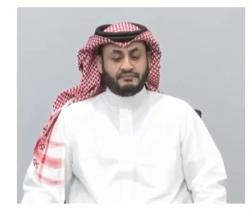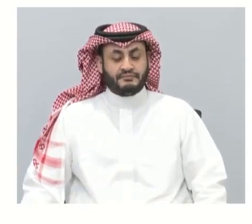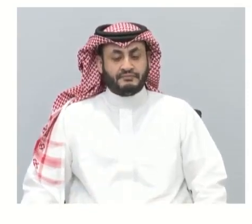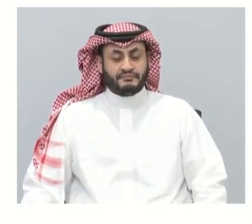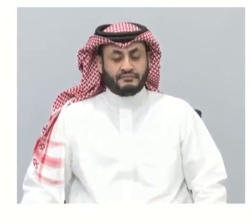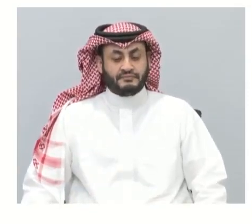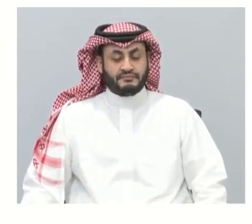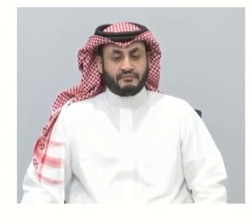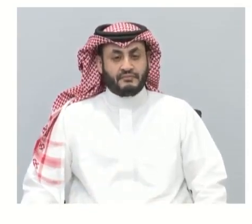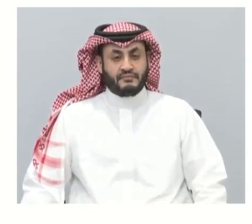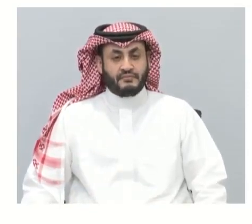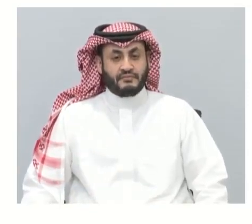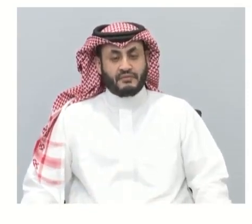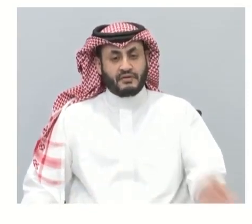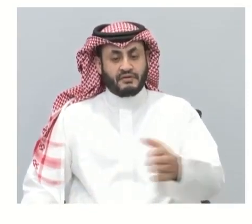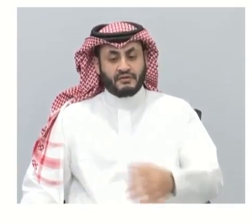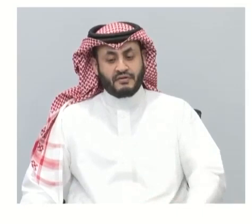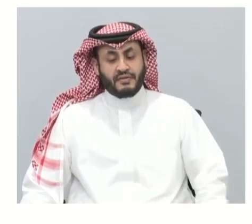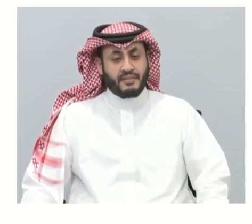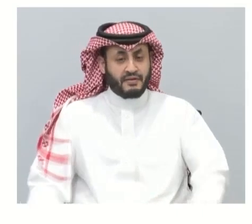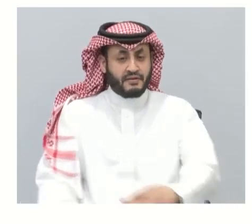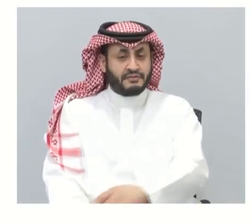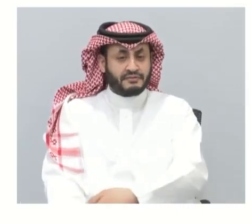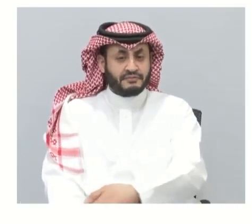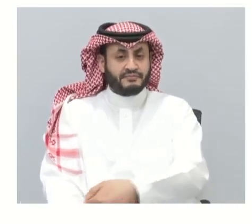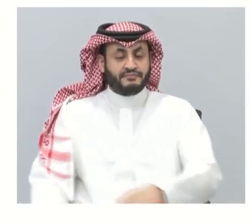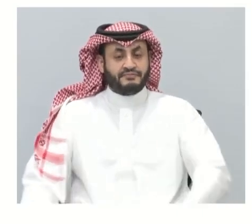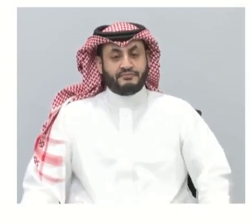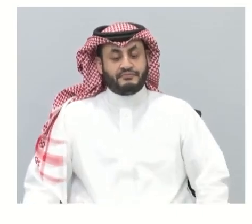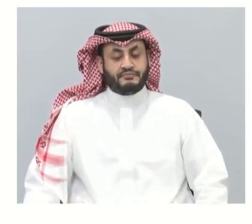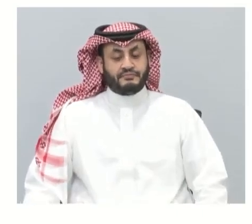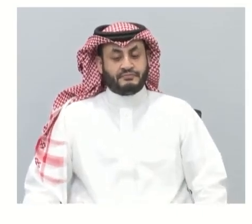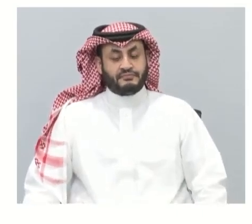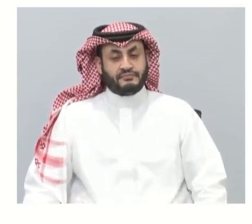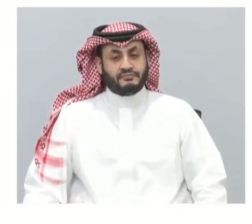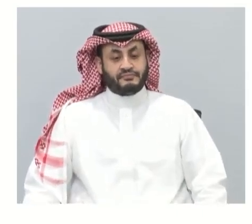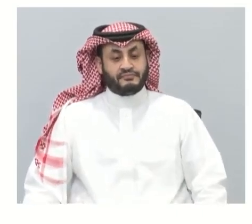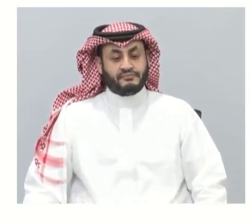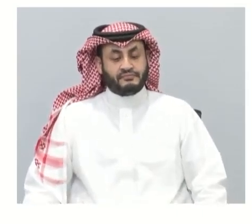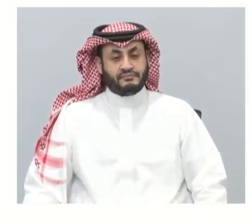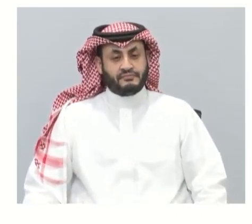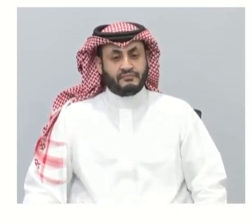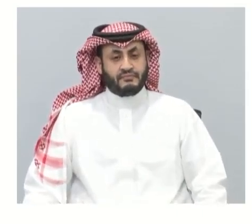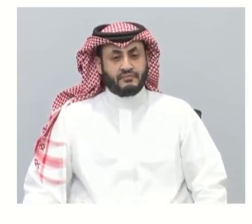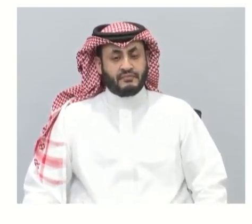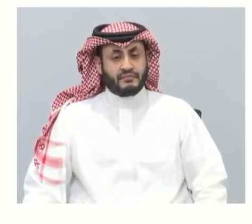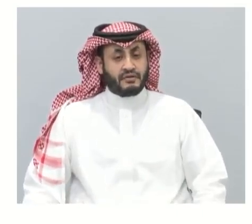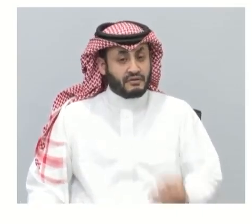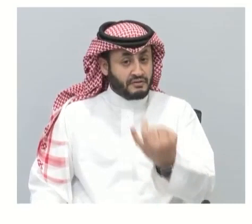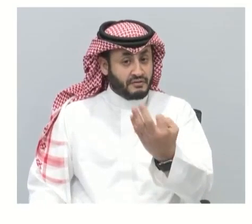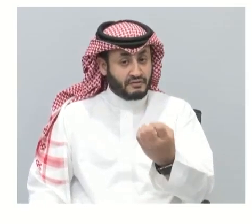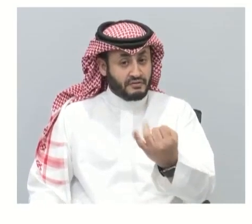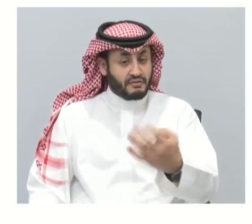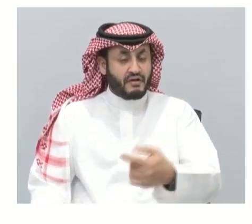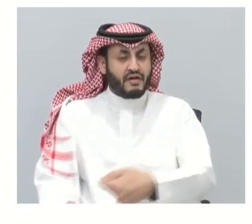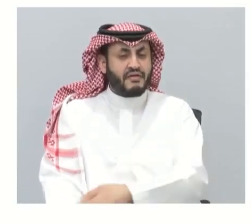maybe 3 to 5 years. How about a doctor? Let's ask him questions. How many patients have you seen?